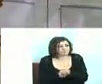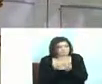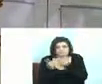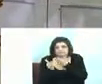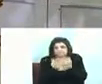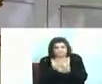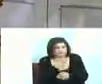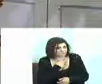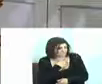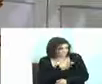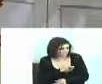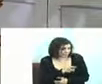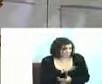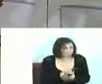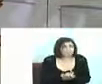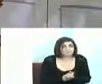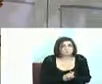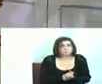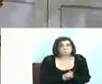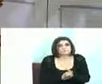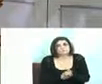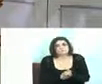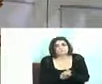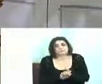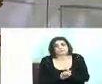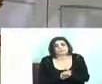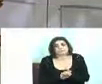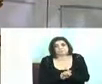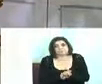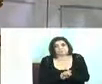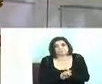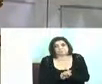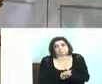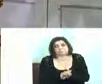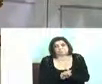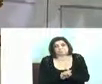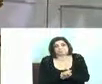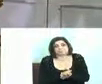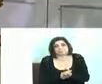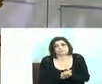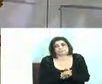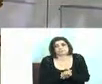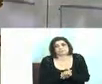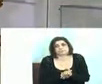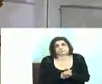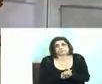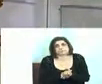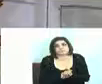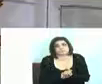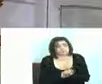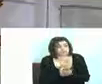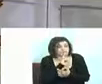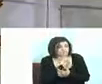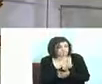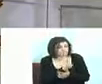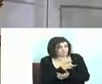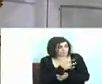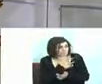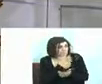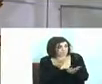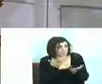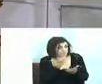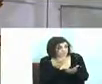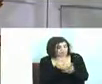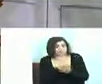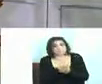regardless of religion. And what really hits you is we